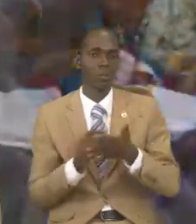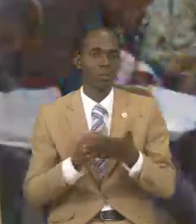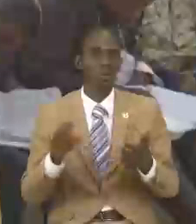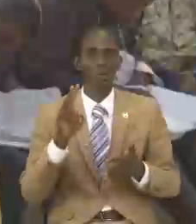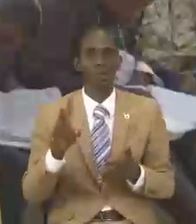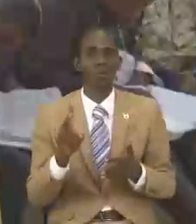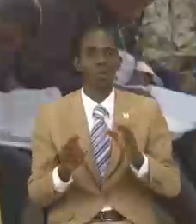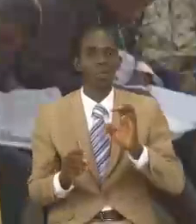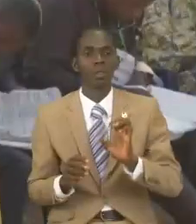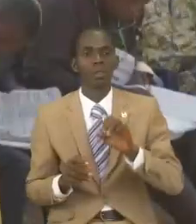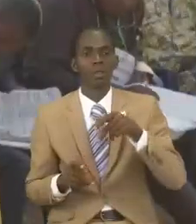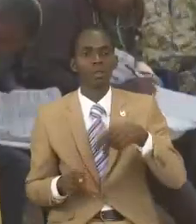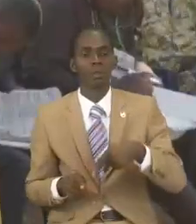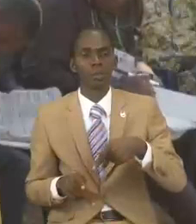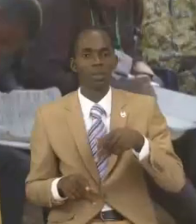Ephesians